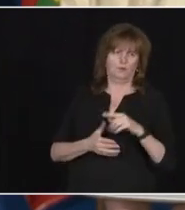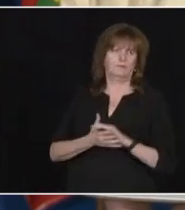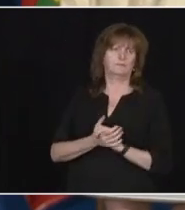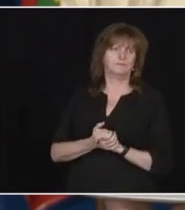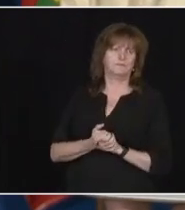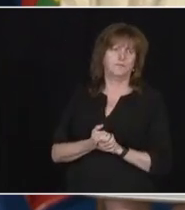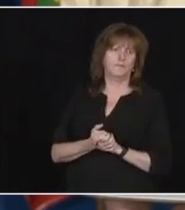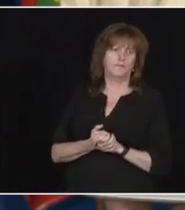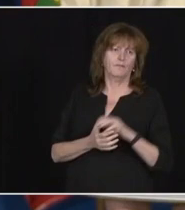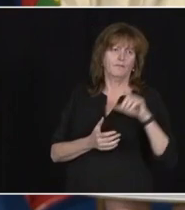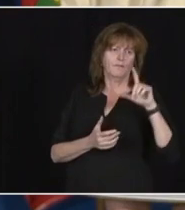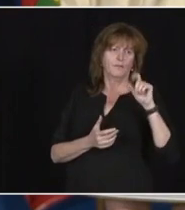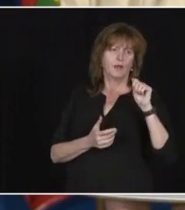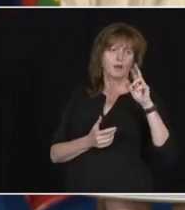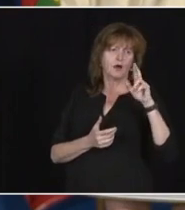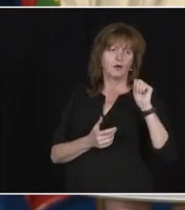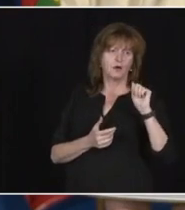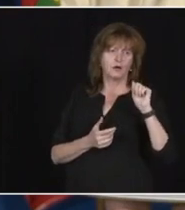and Mail. Please go ahead.